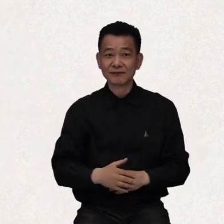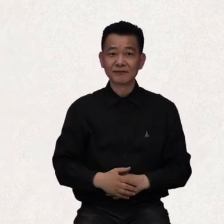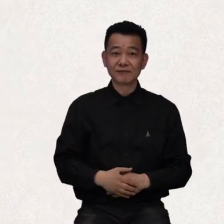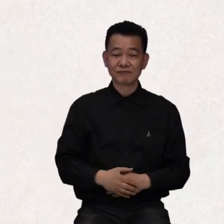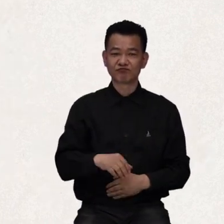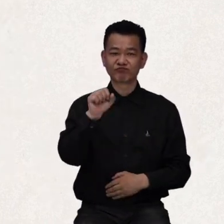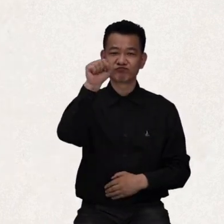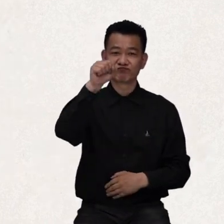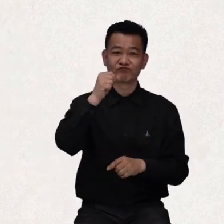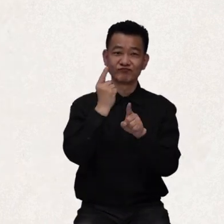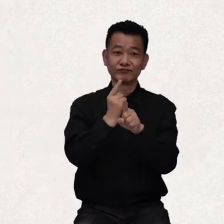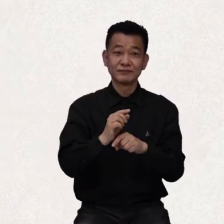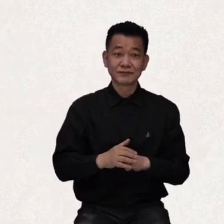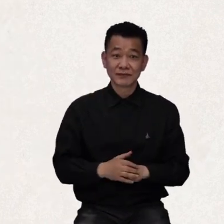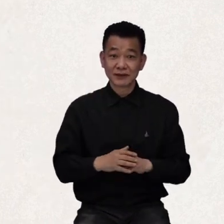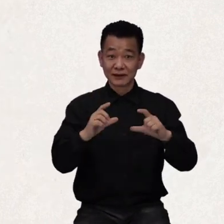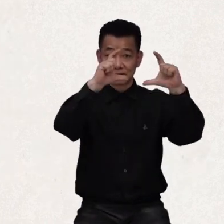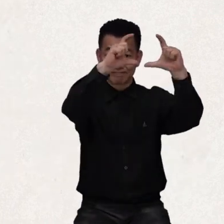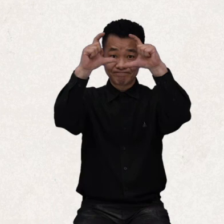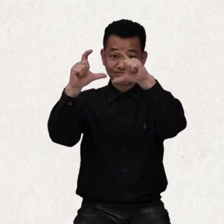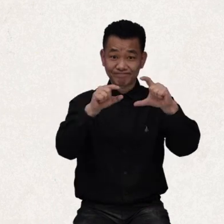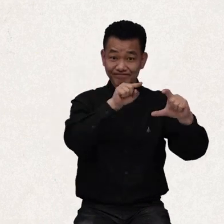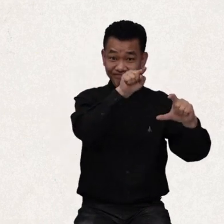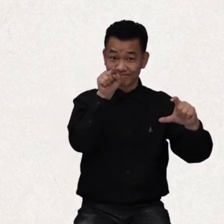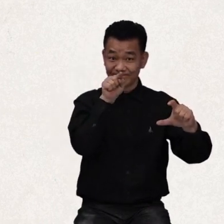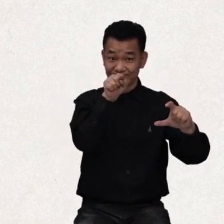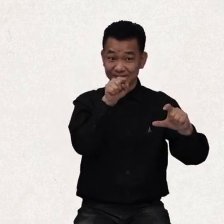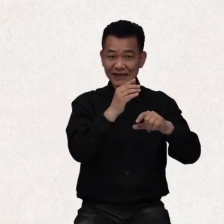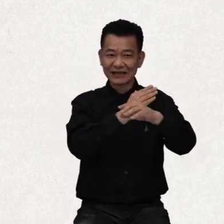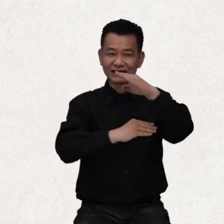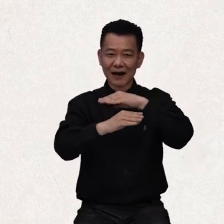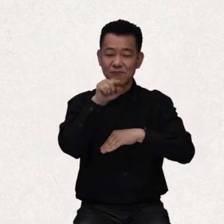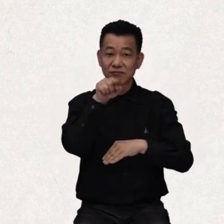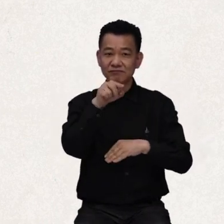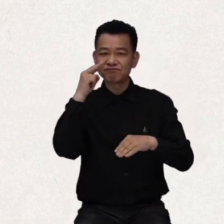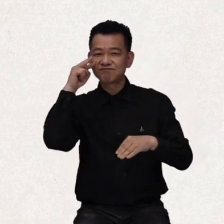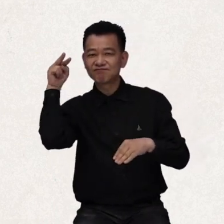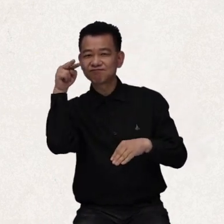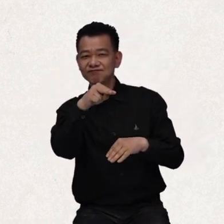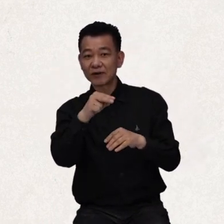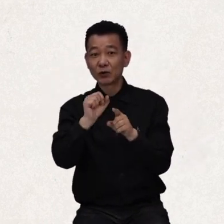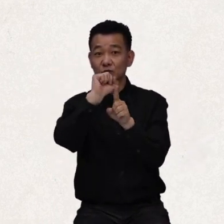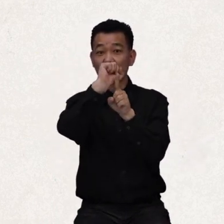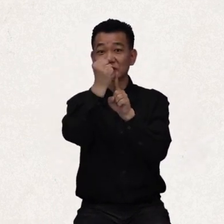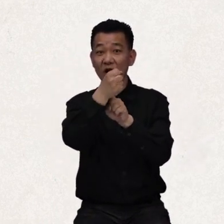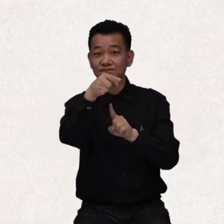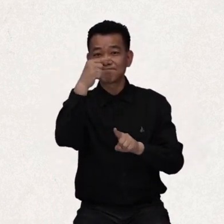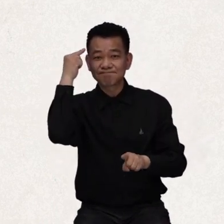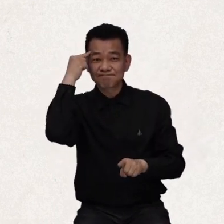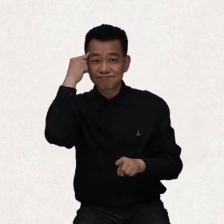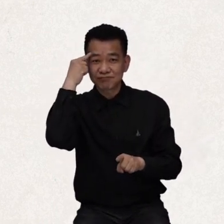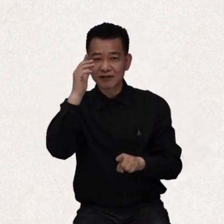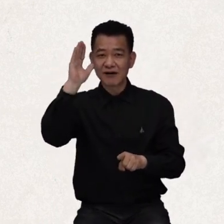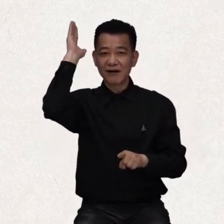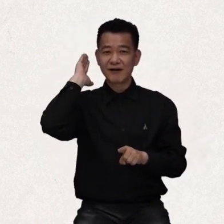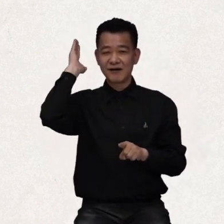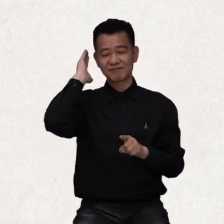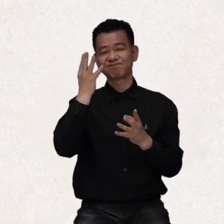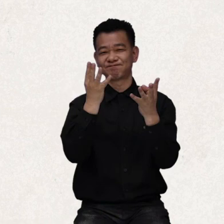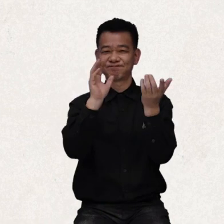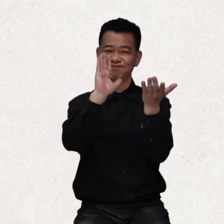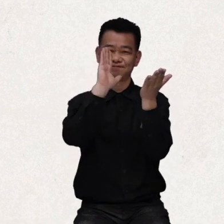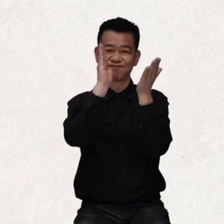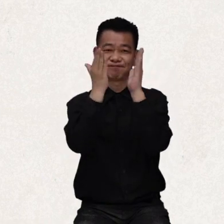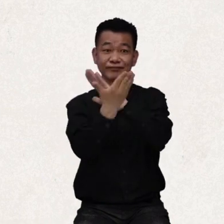You are right. Just like the person in the icon, social awareness on viewing persons with disabilities are changing over